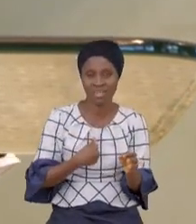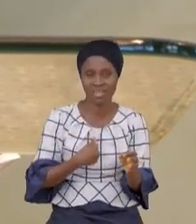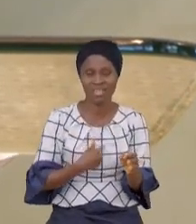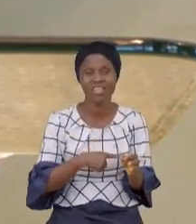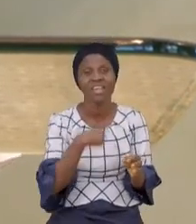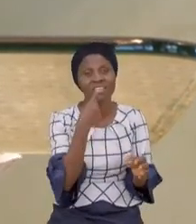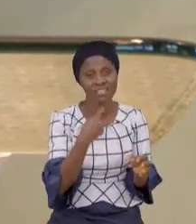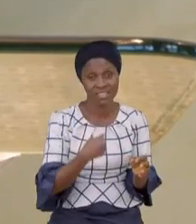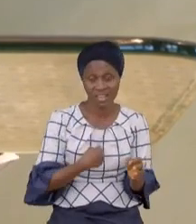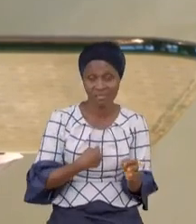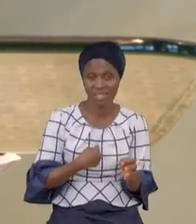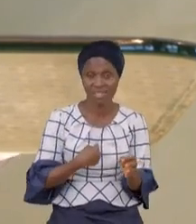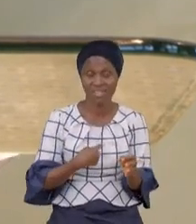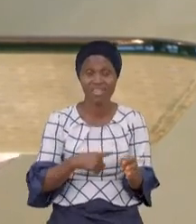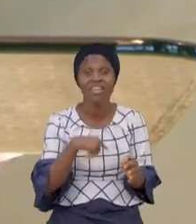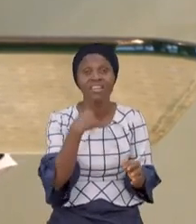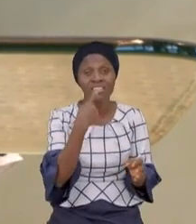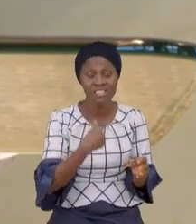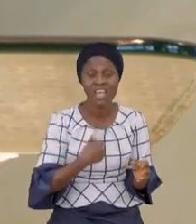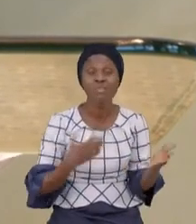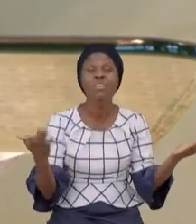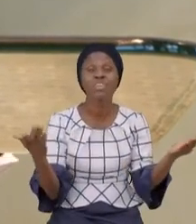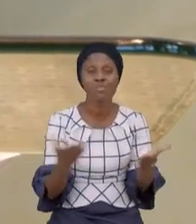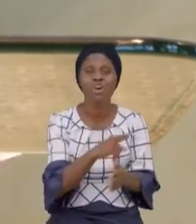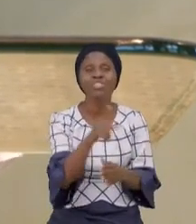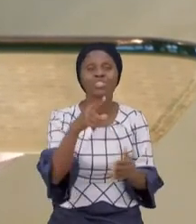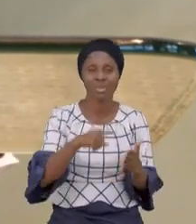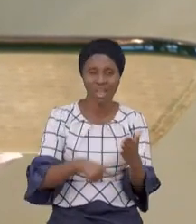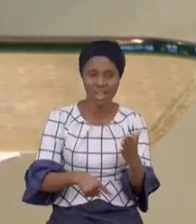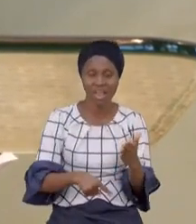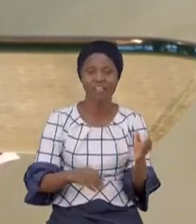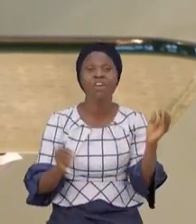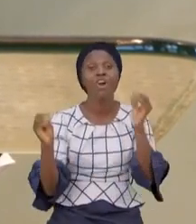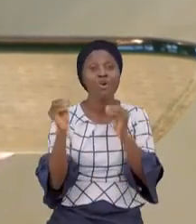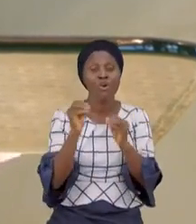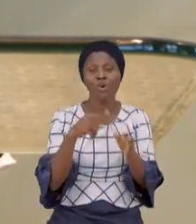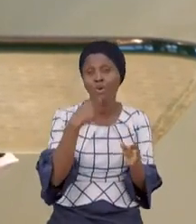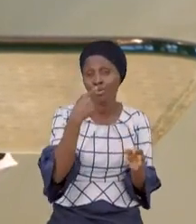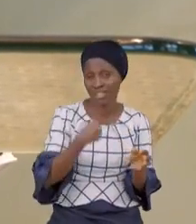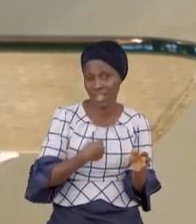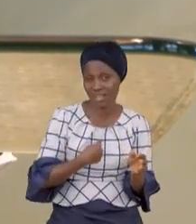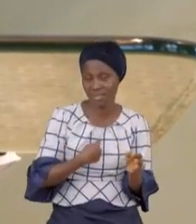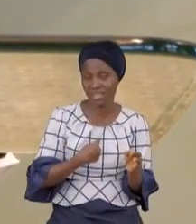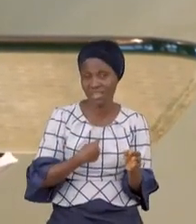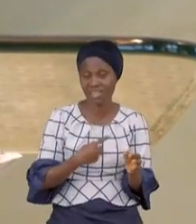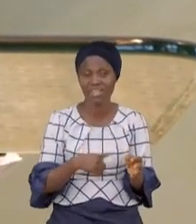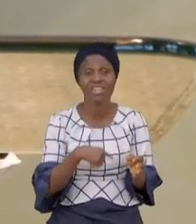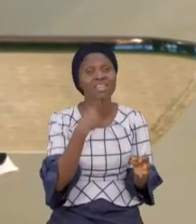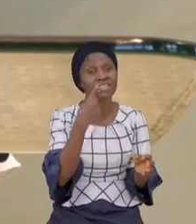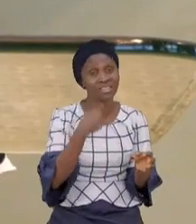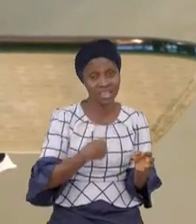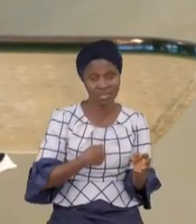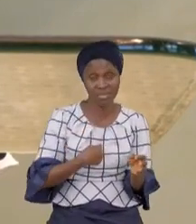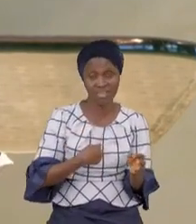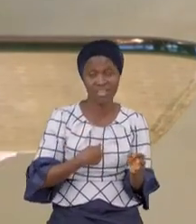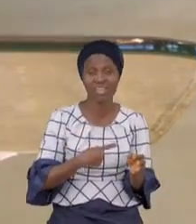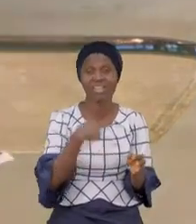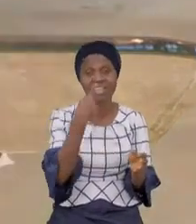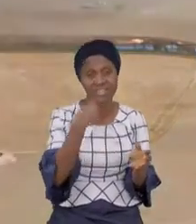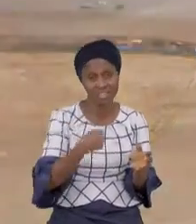me, tell me, tell me what you have. Oh, tell me, tell